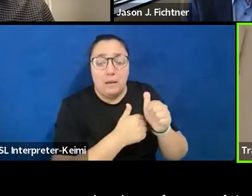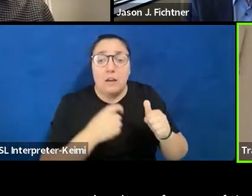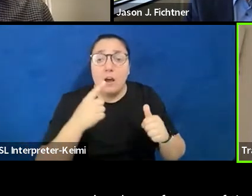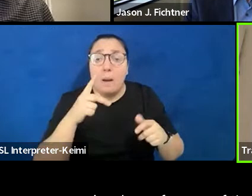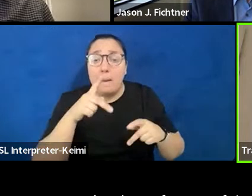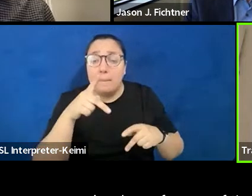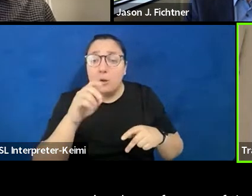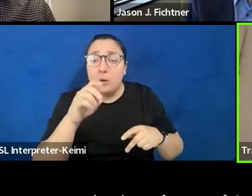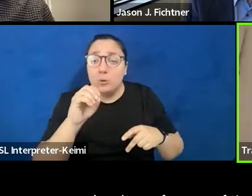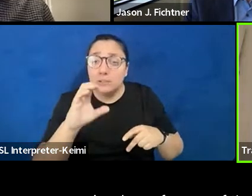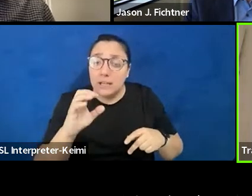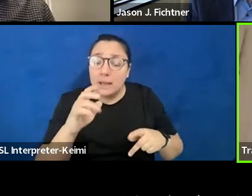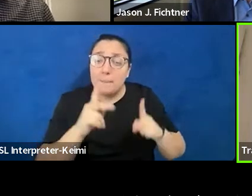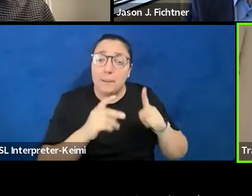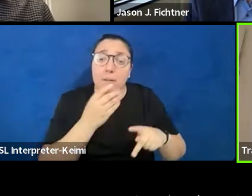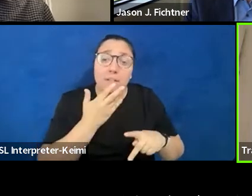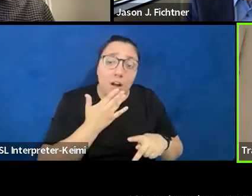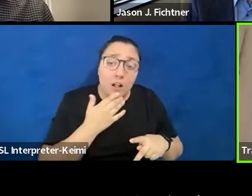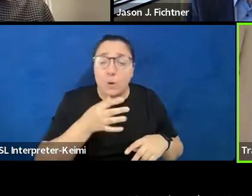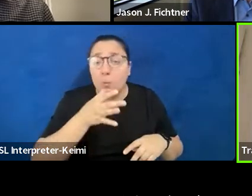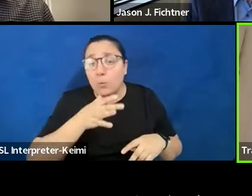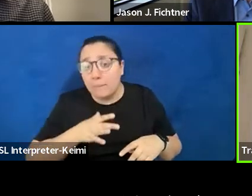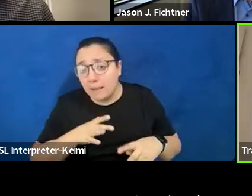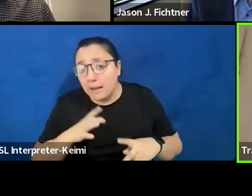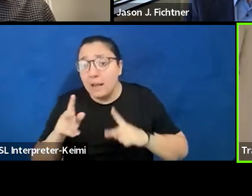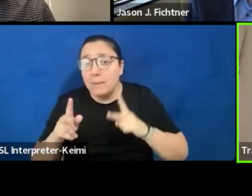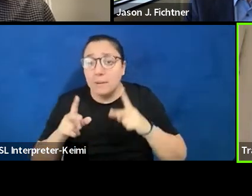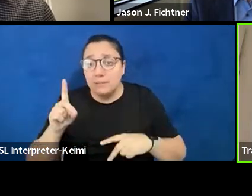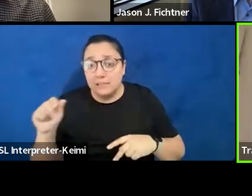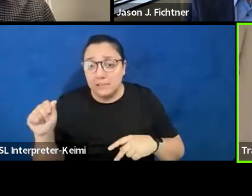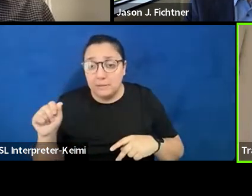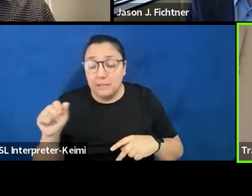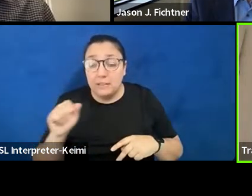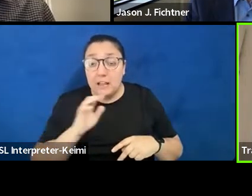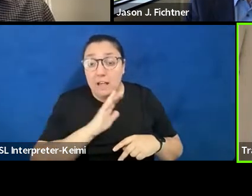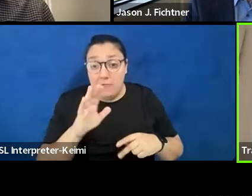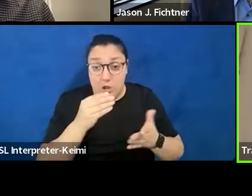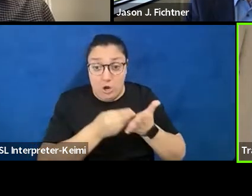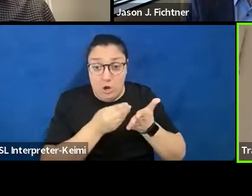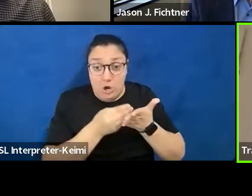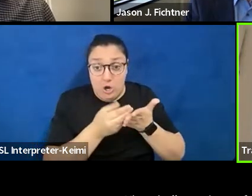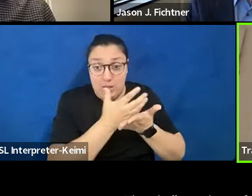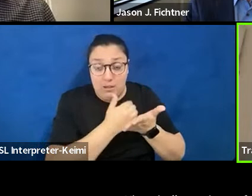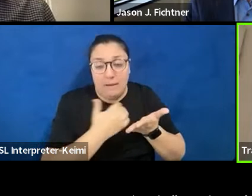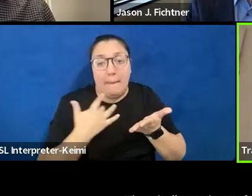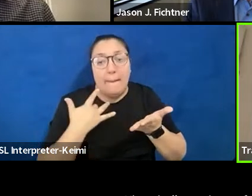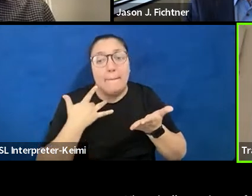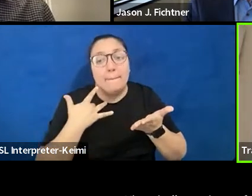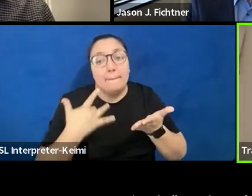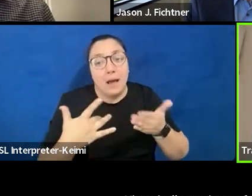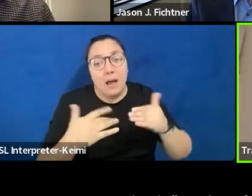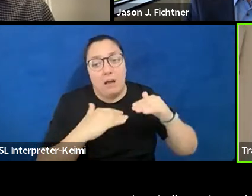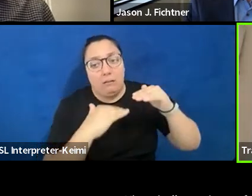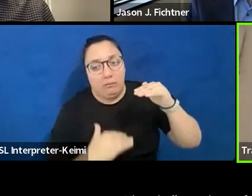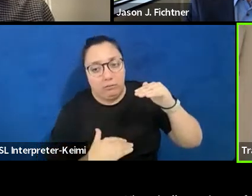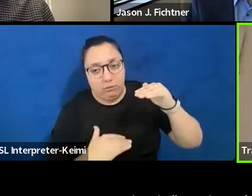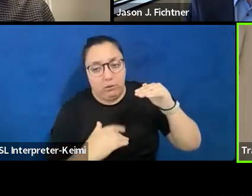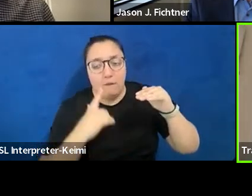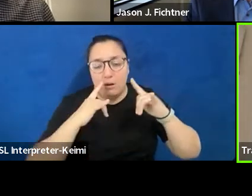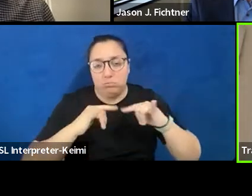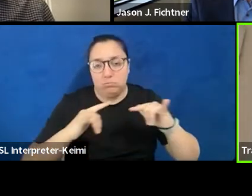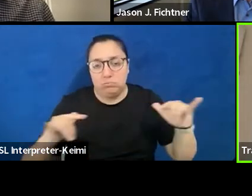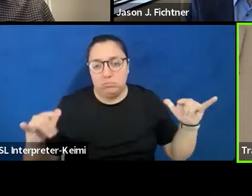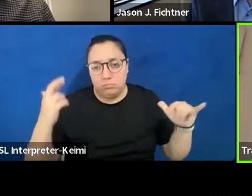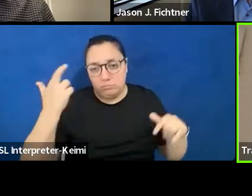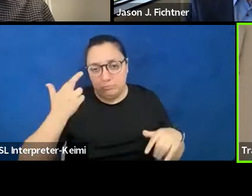women, people with disabilities, their wages and earnings oftentimes are lower for a variety of reasons. And Social